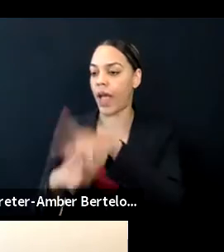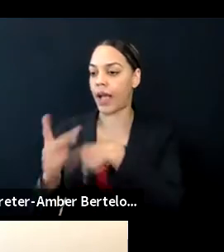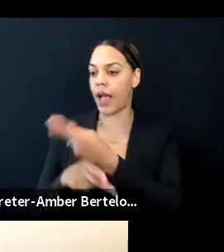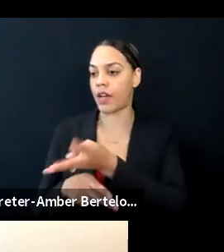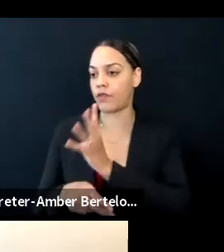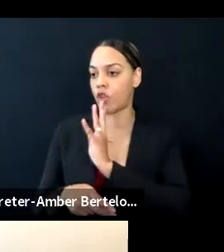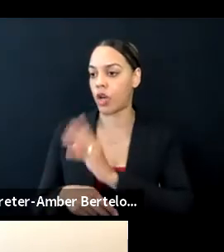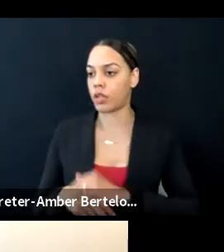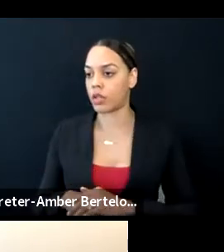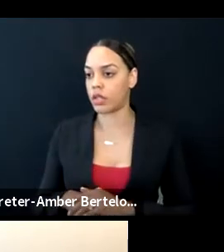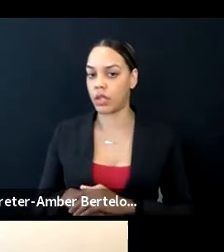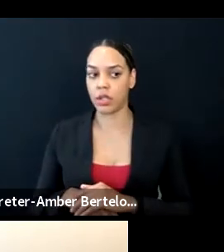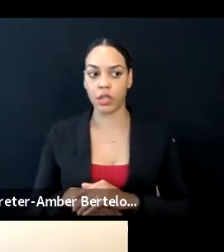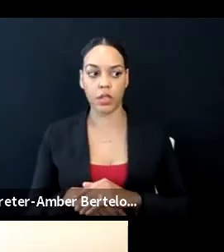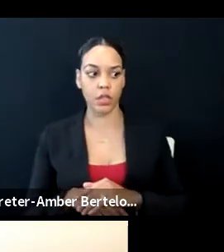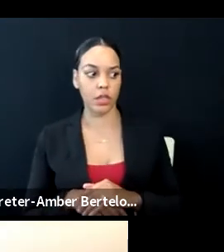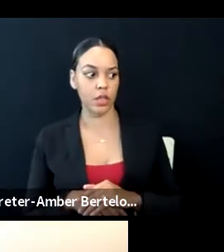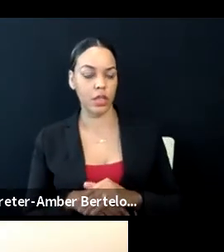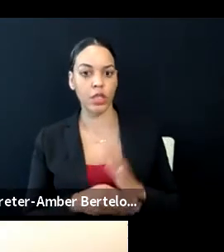Thus proving the point.